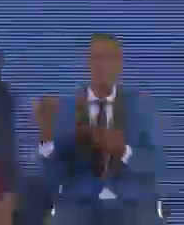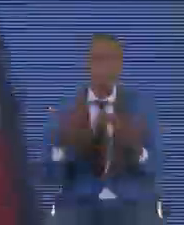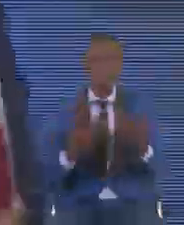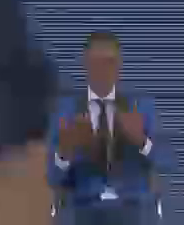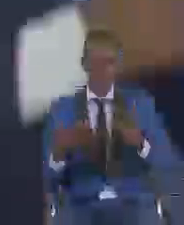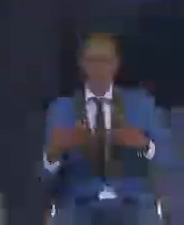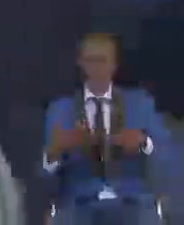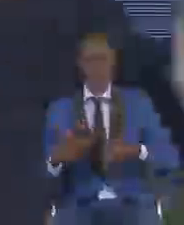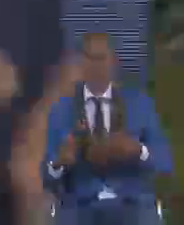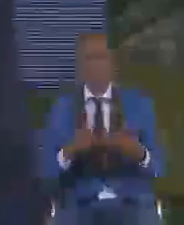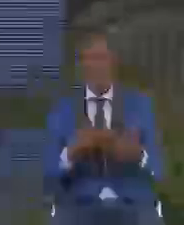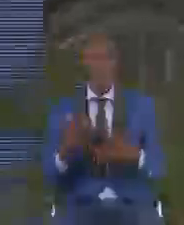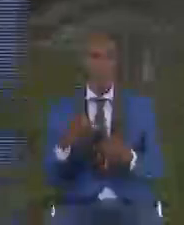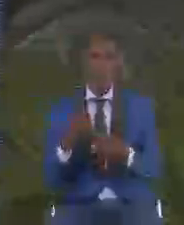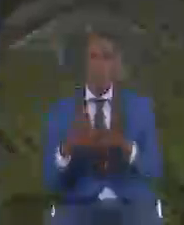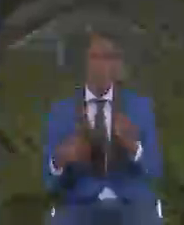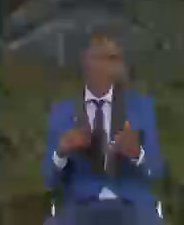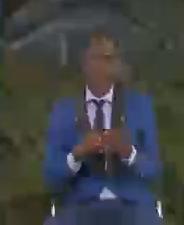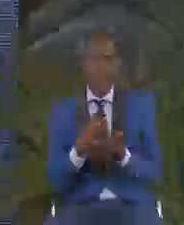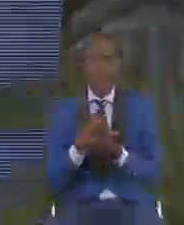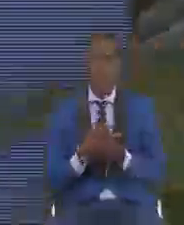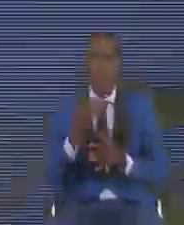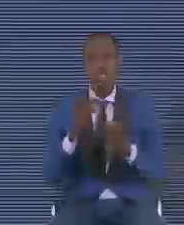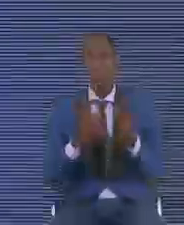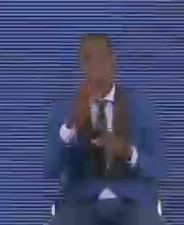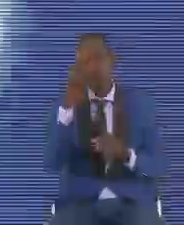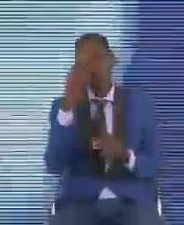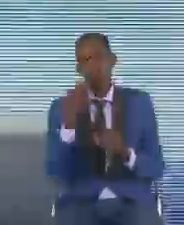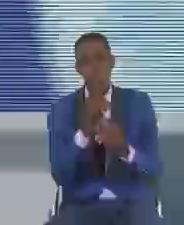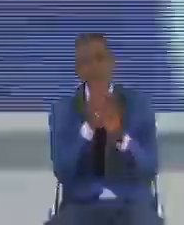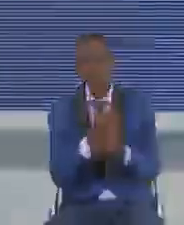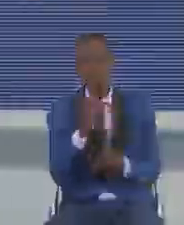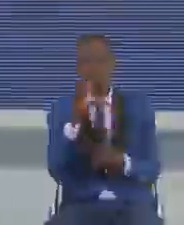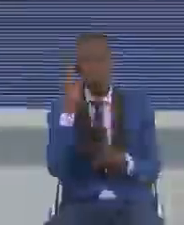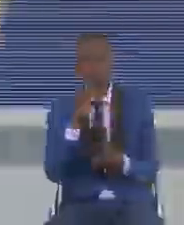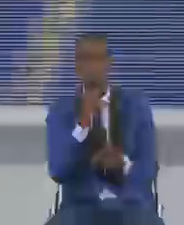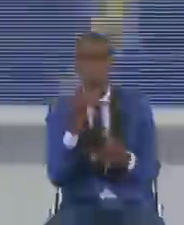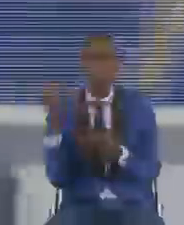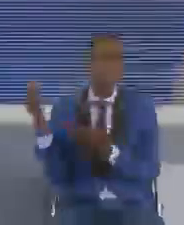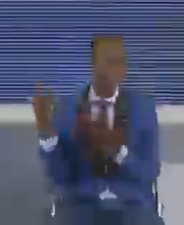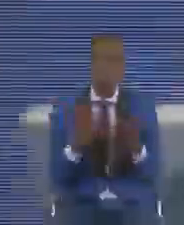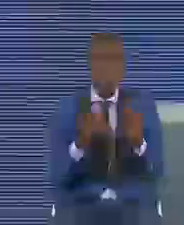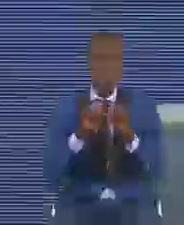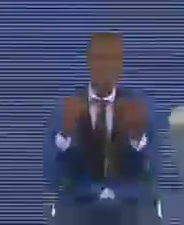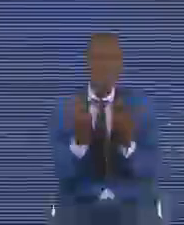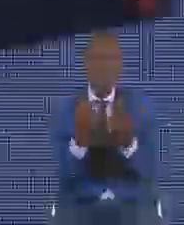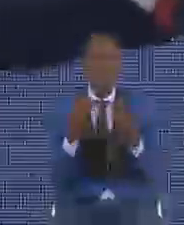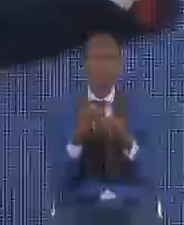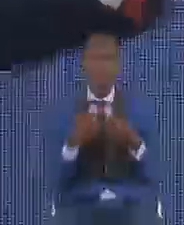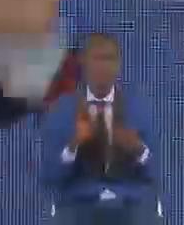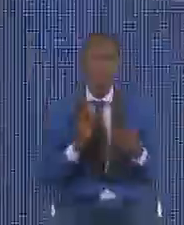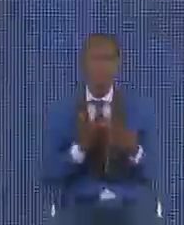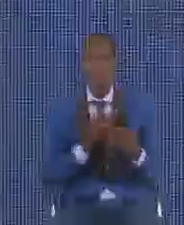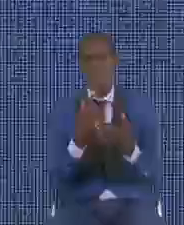our discussion. If you knew the gift of God, you'll not bring tribalism into our discussion.